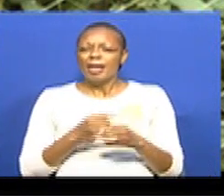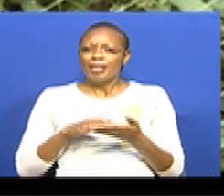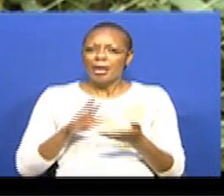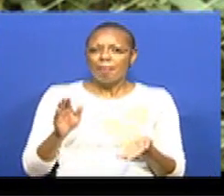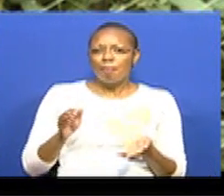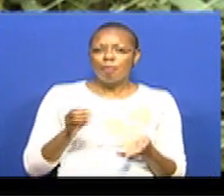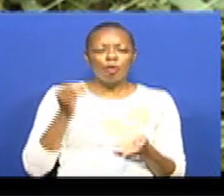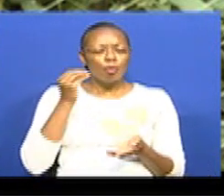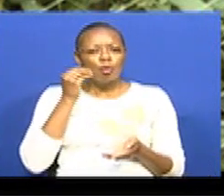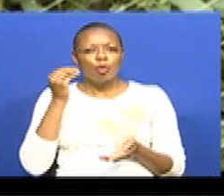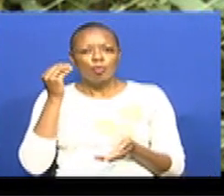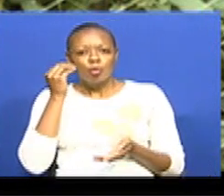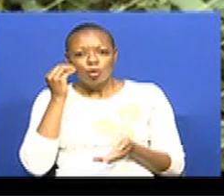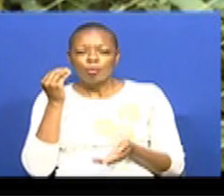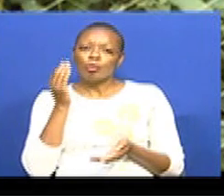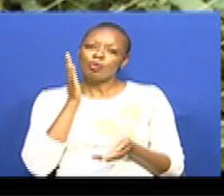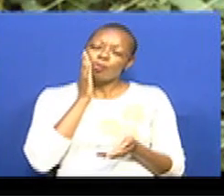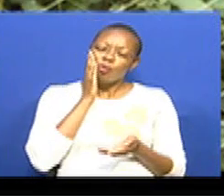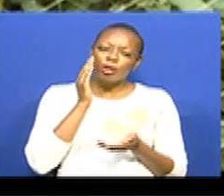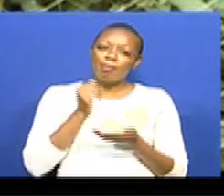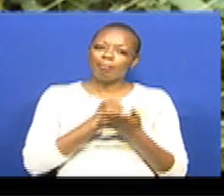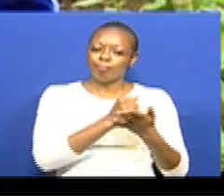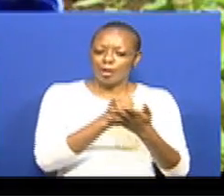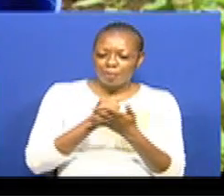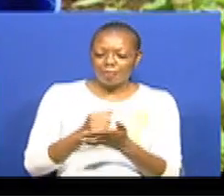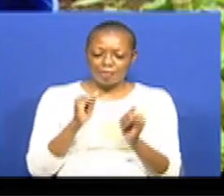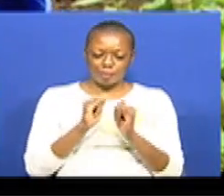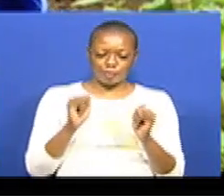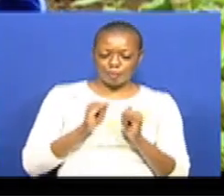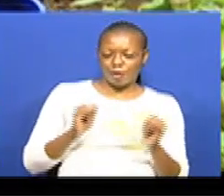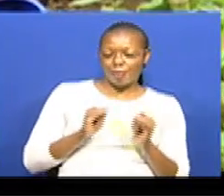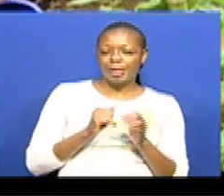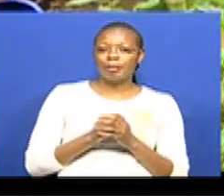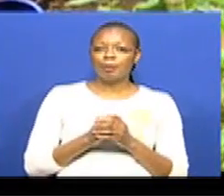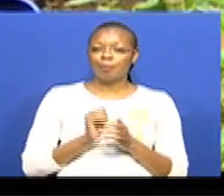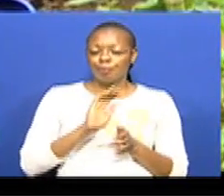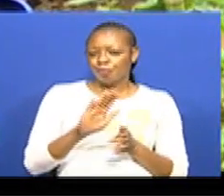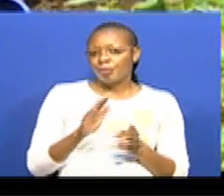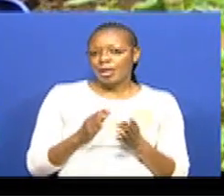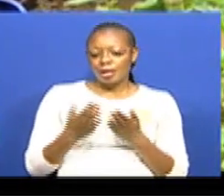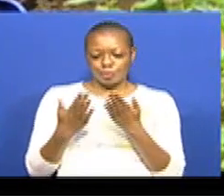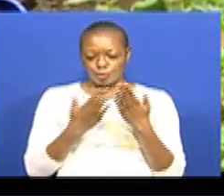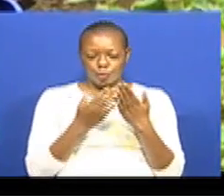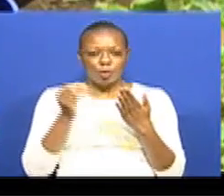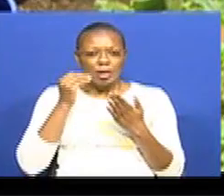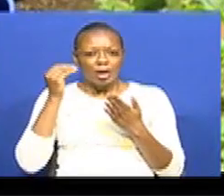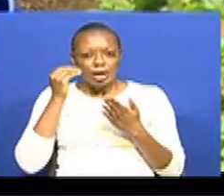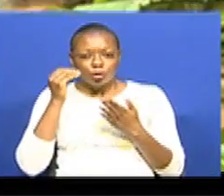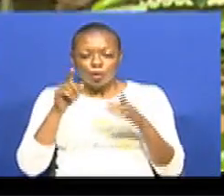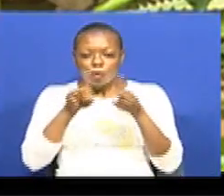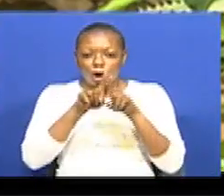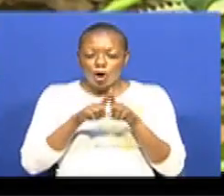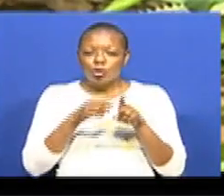the house with our mom, helping her with the house chores. Mbali na kujisomea nyumbani, kuna mradi mwingine ambao baba